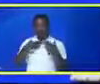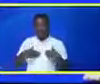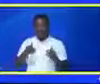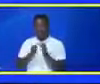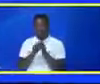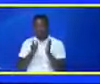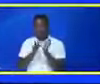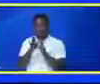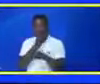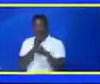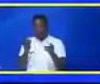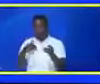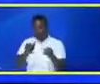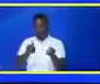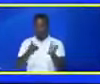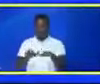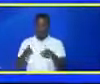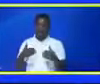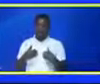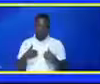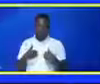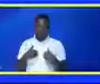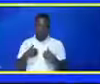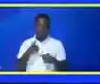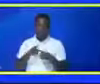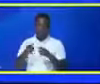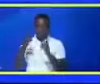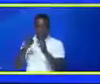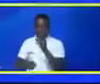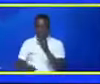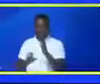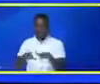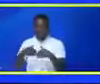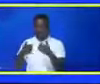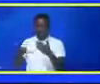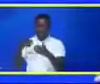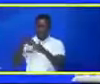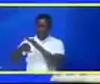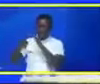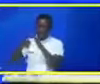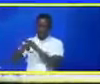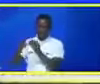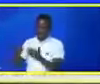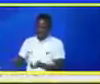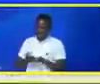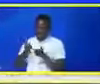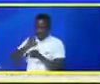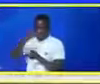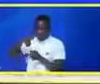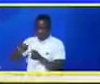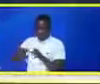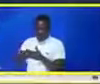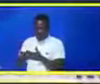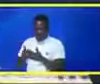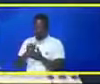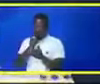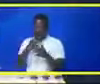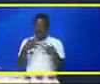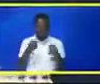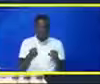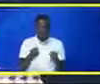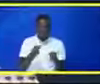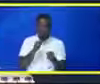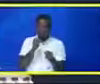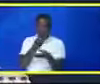Jesus delivered still died. What gives you access to life eternal is not healing, it's